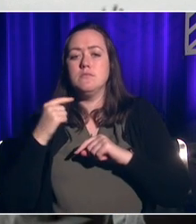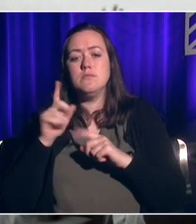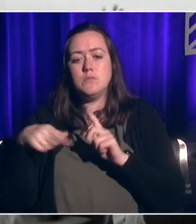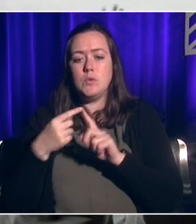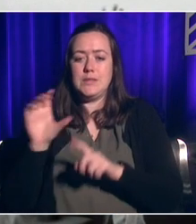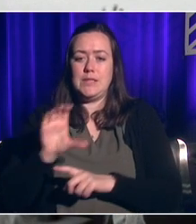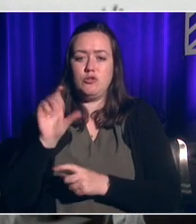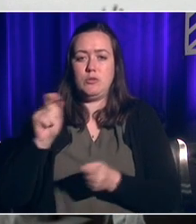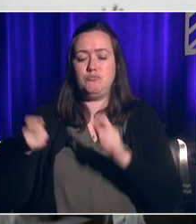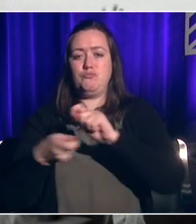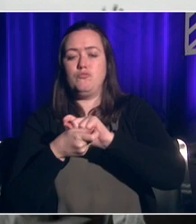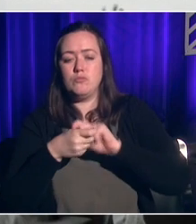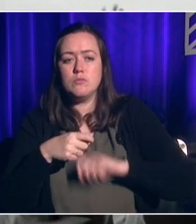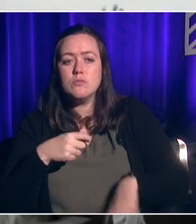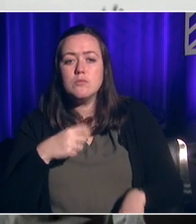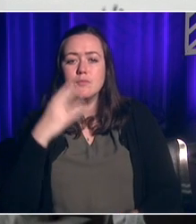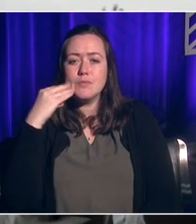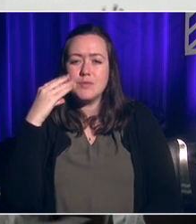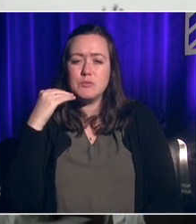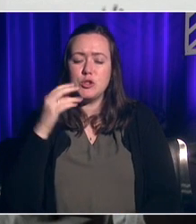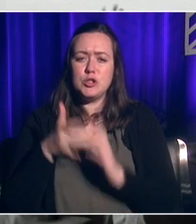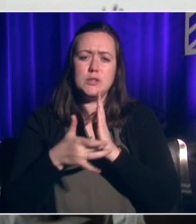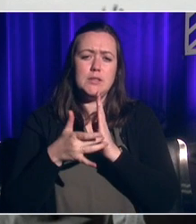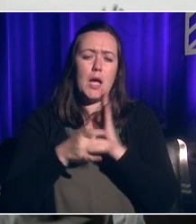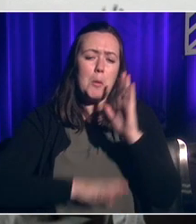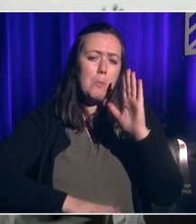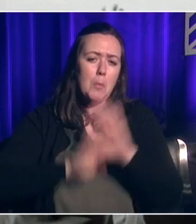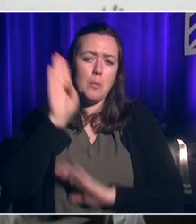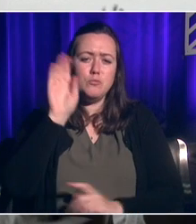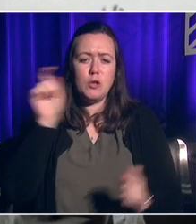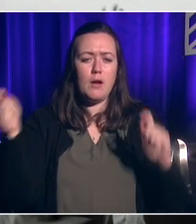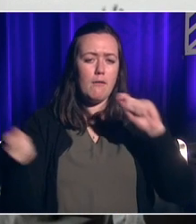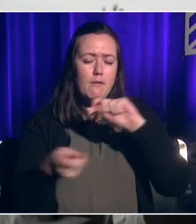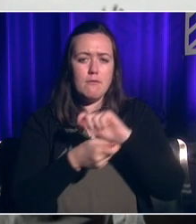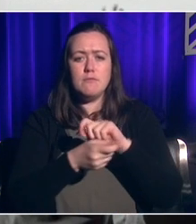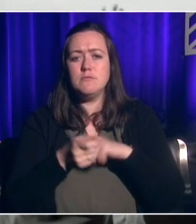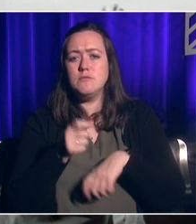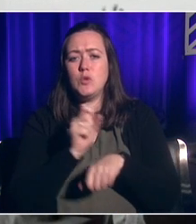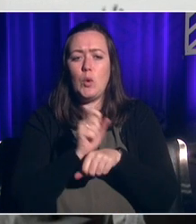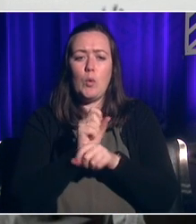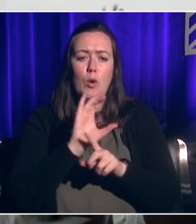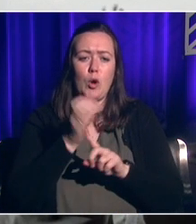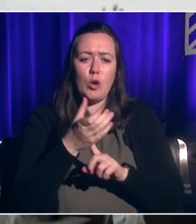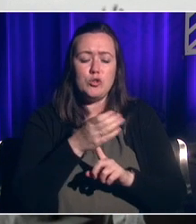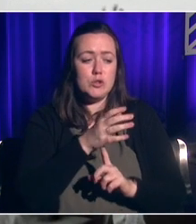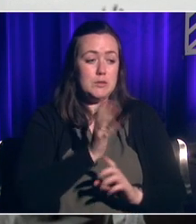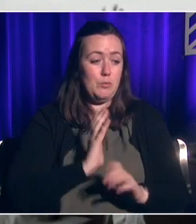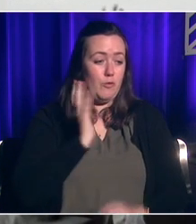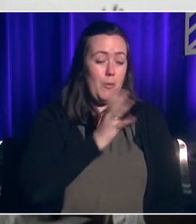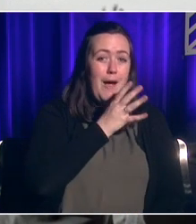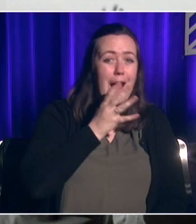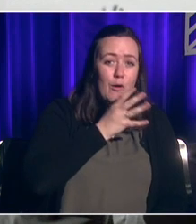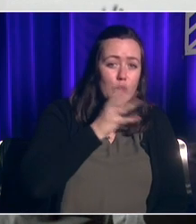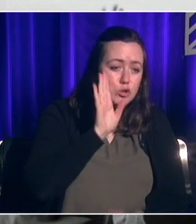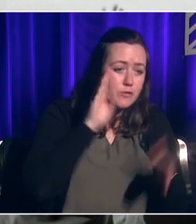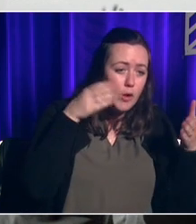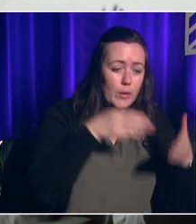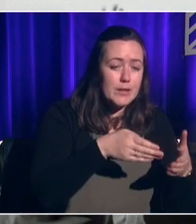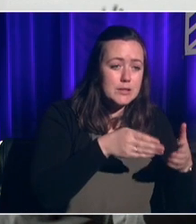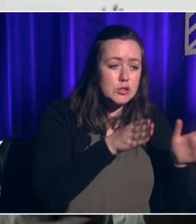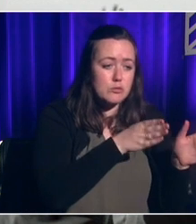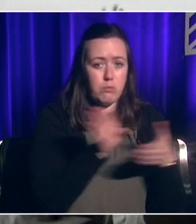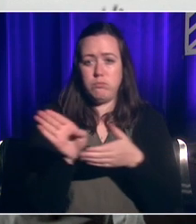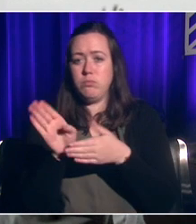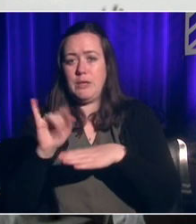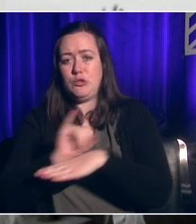were going through massive technological changes. Our workforce was moving from agricultural to